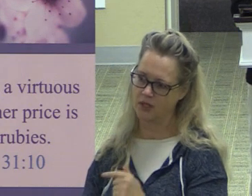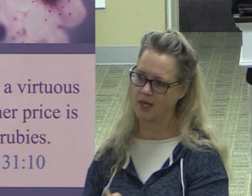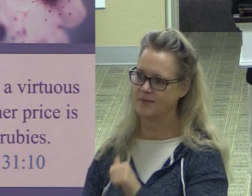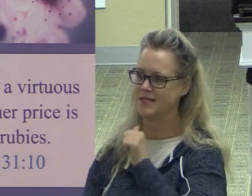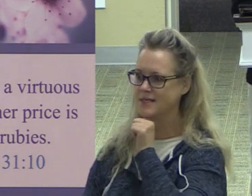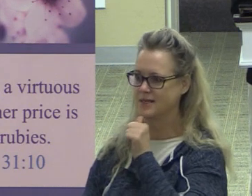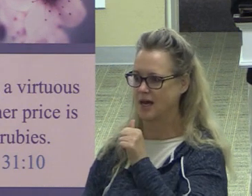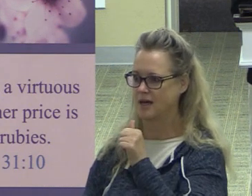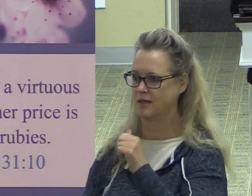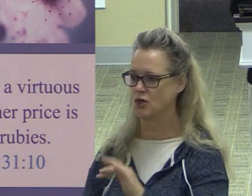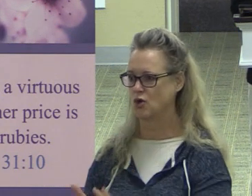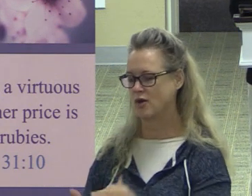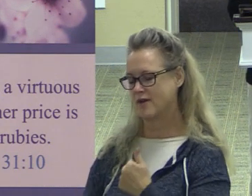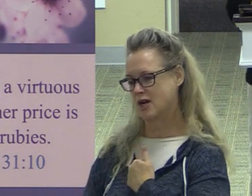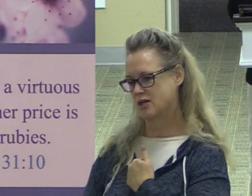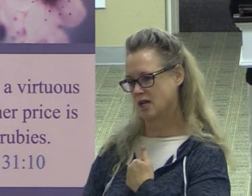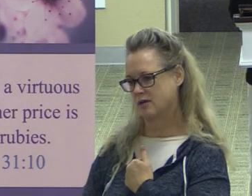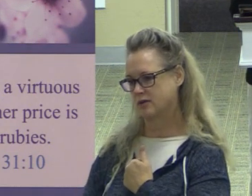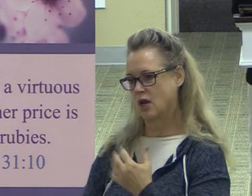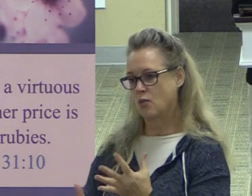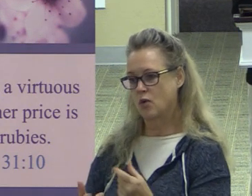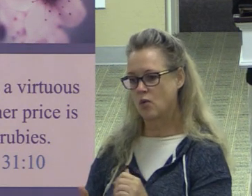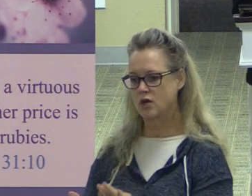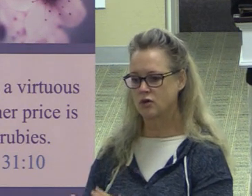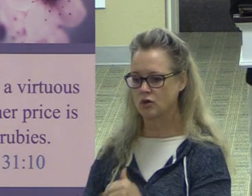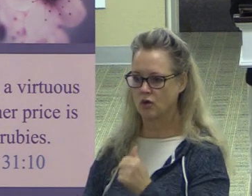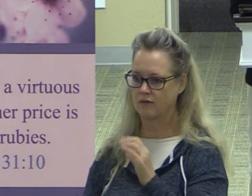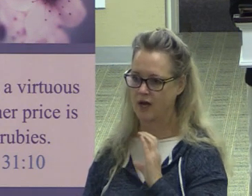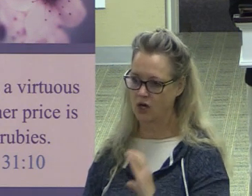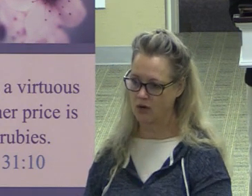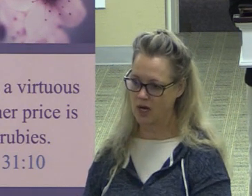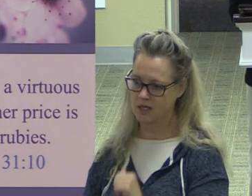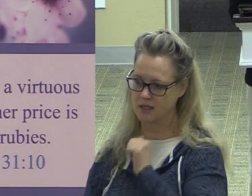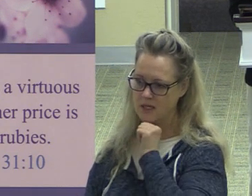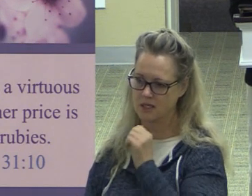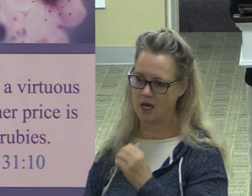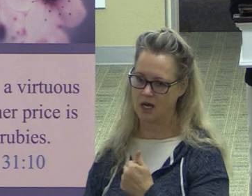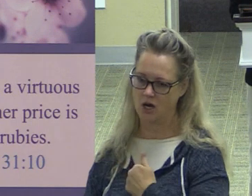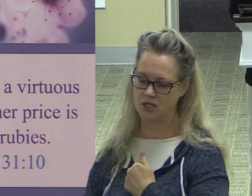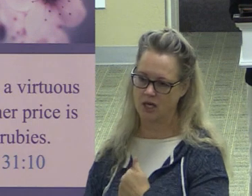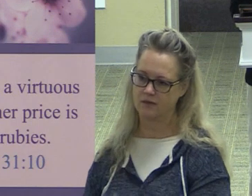glorifying ourselves. And we want to glorify Christ and not ourselves.